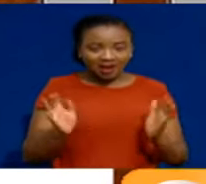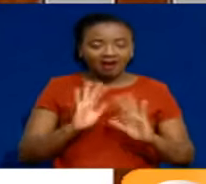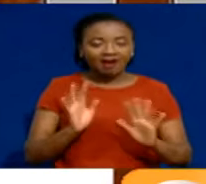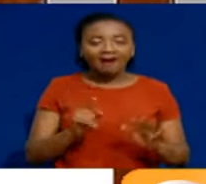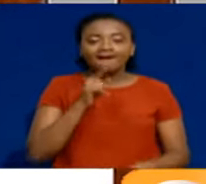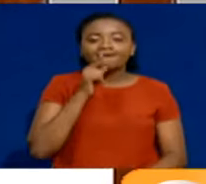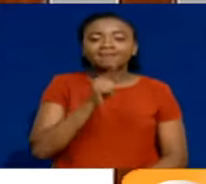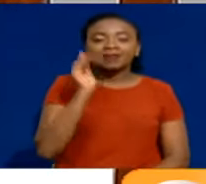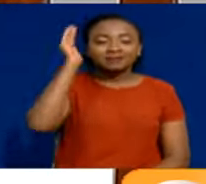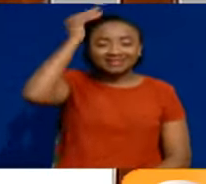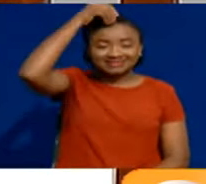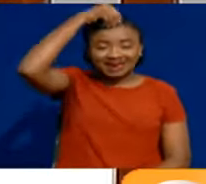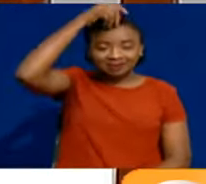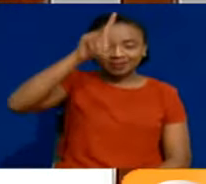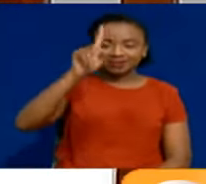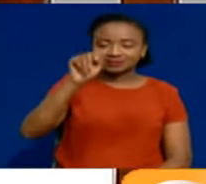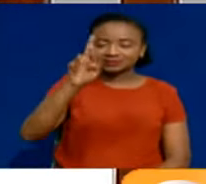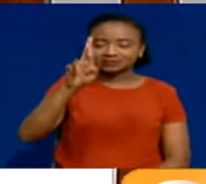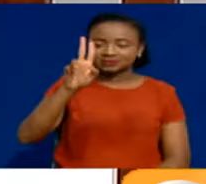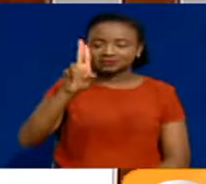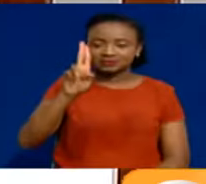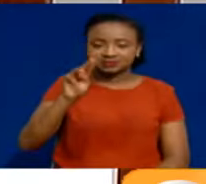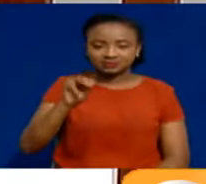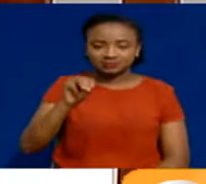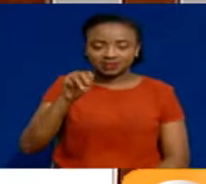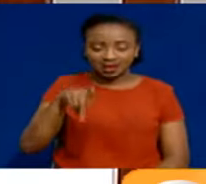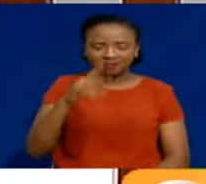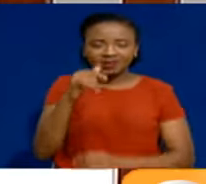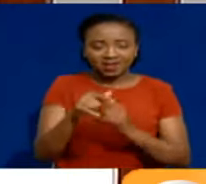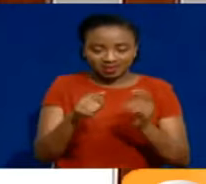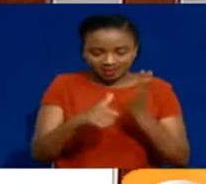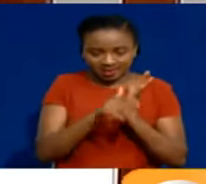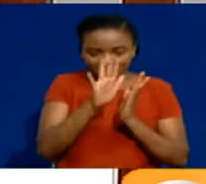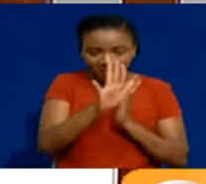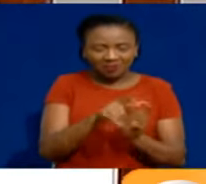not, that is what dented the image